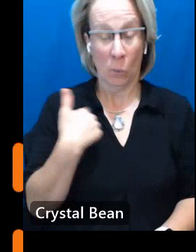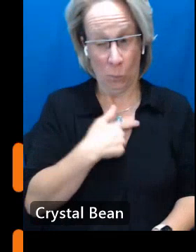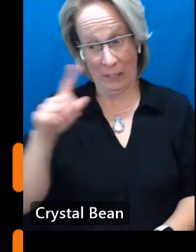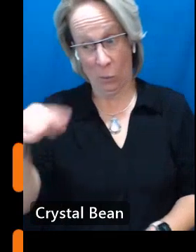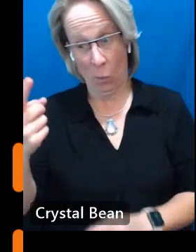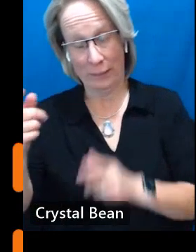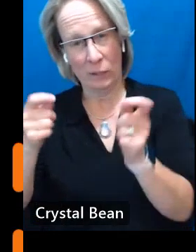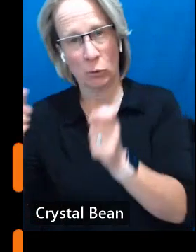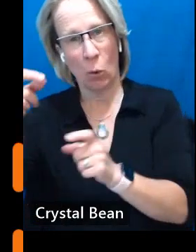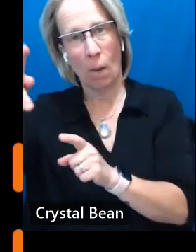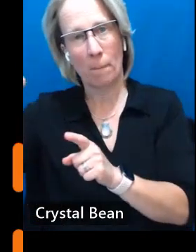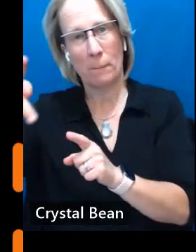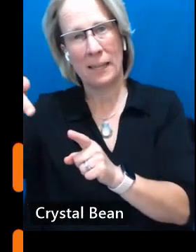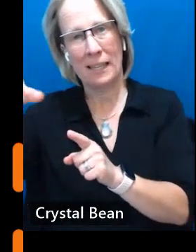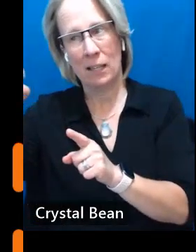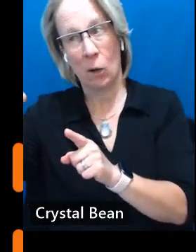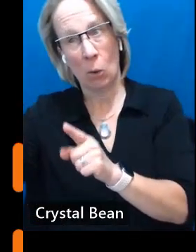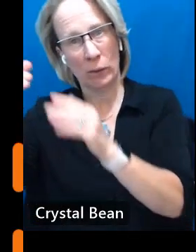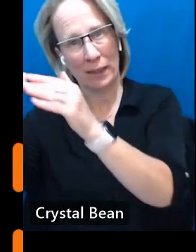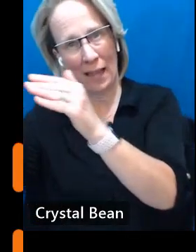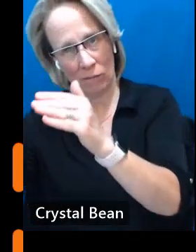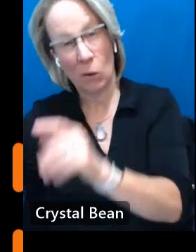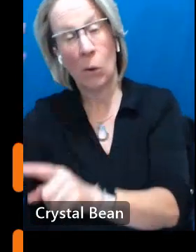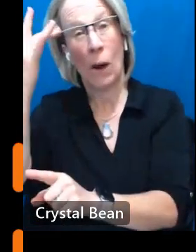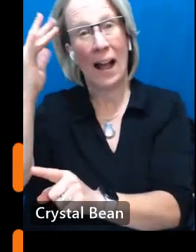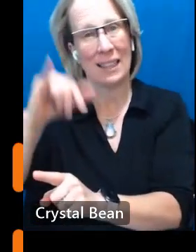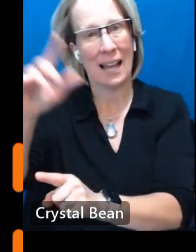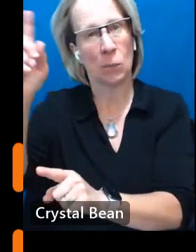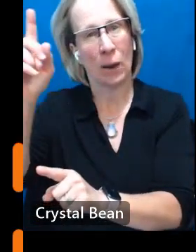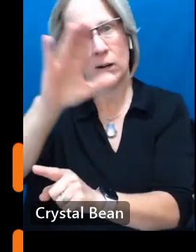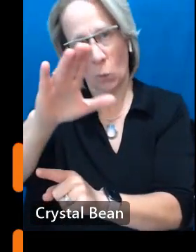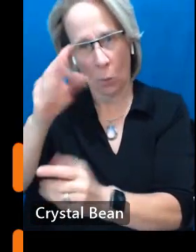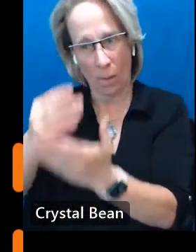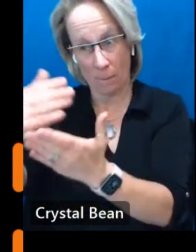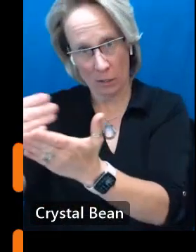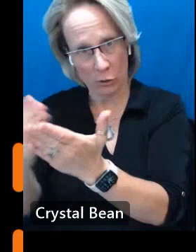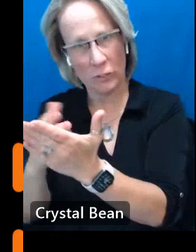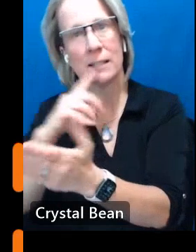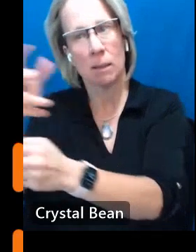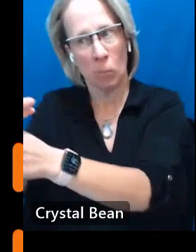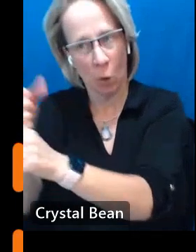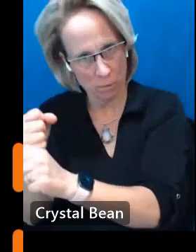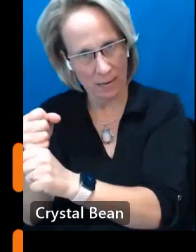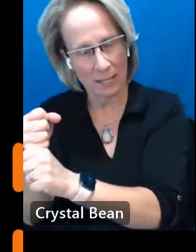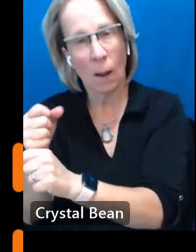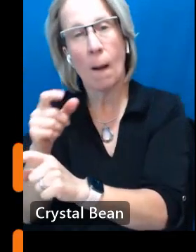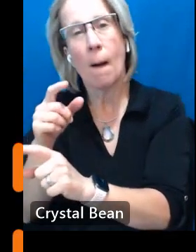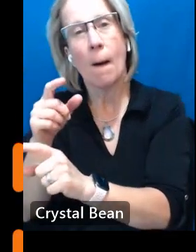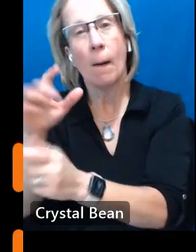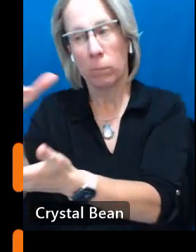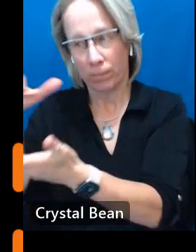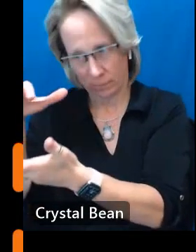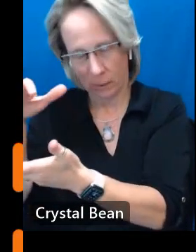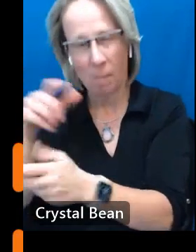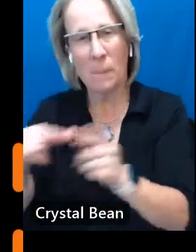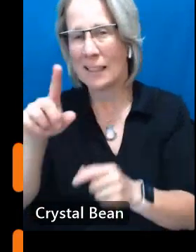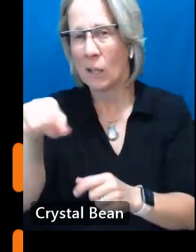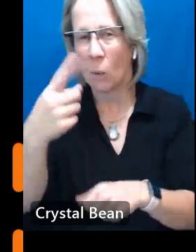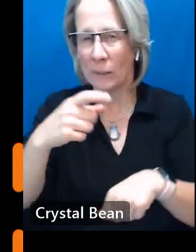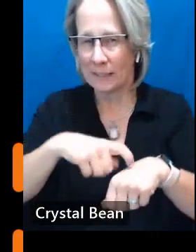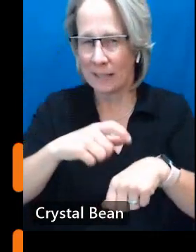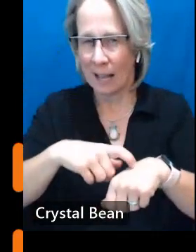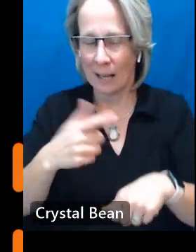that's where your budget is appropriated at. But like I said, really the only time that we really care about these is, again,